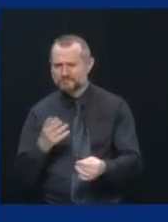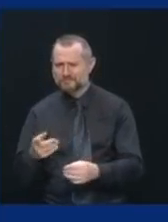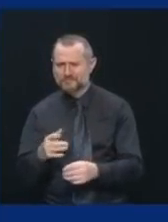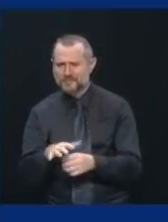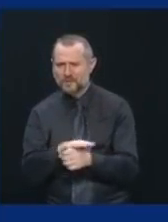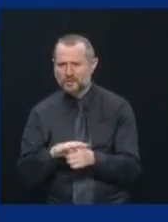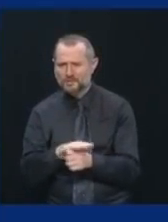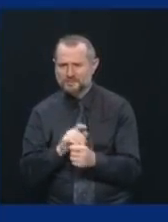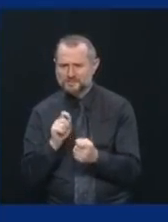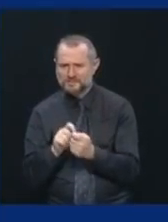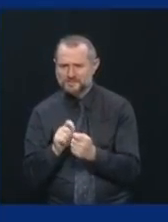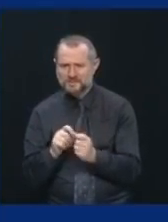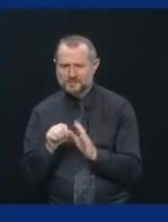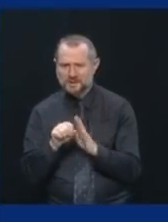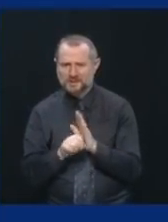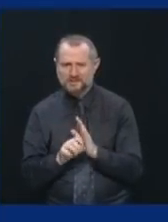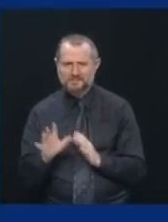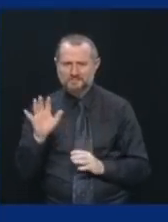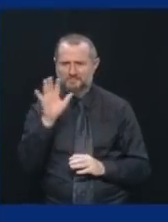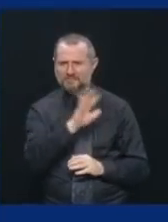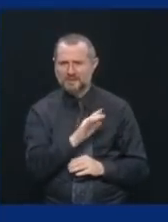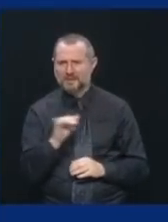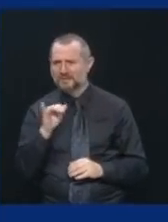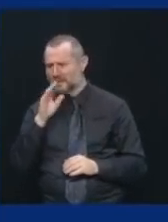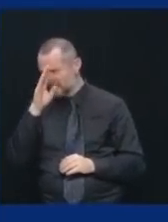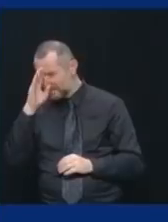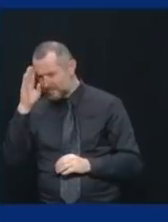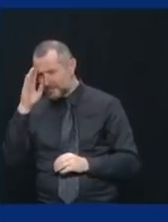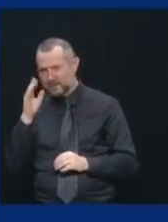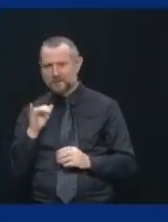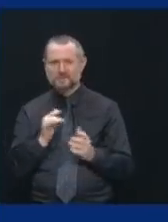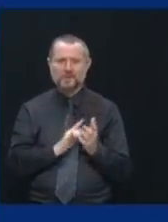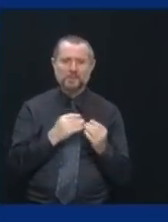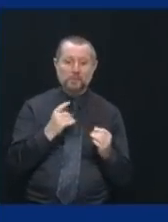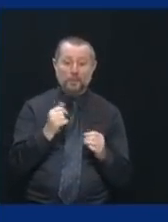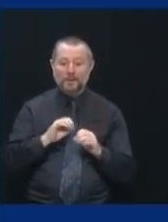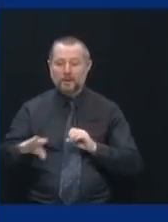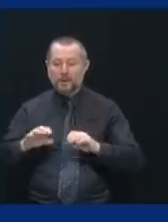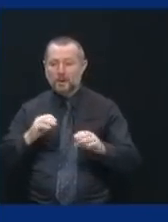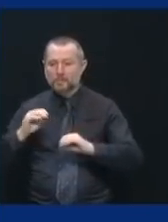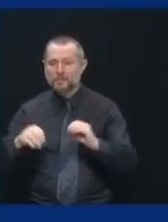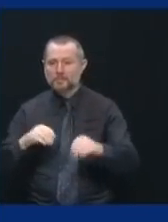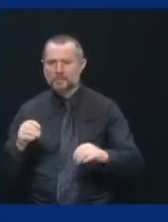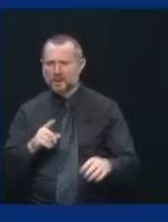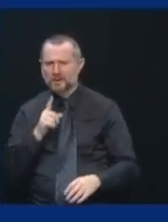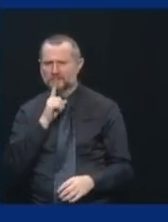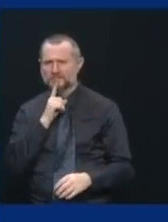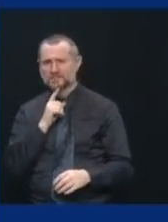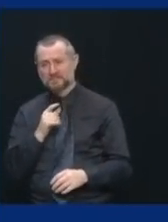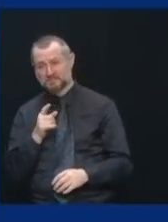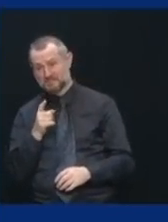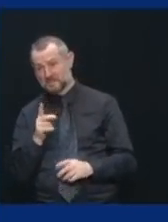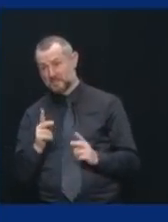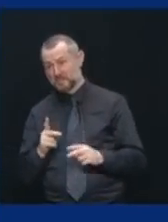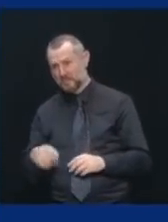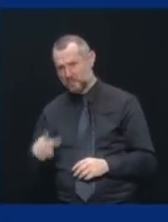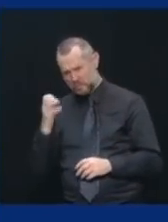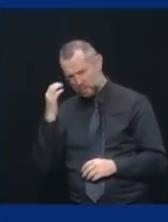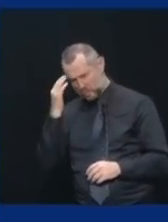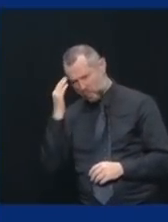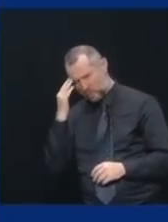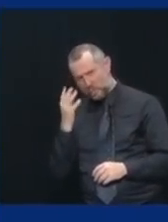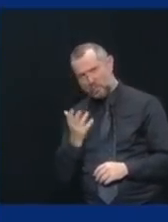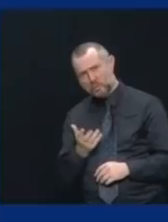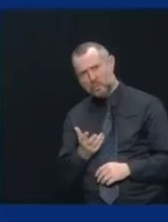state and to which types of distribution sites, like hospitals or pharmacies or local governments. Given the interest in vaccine distribution, is that